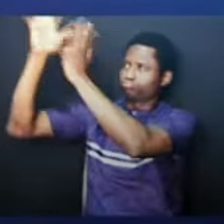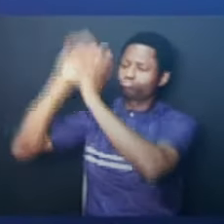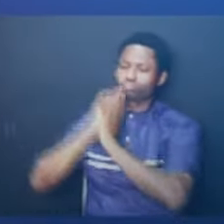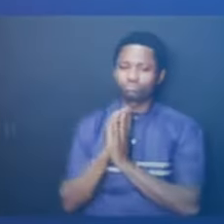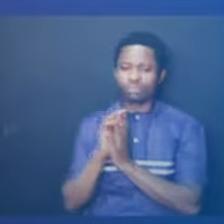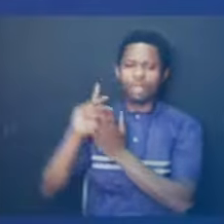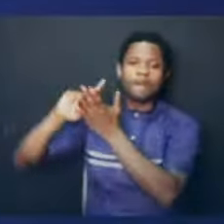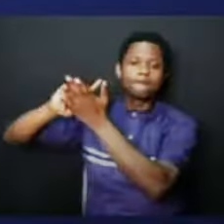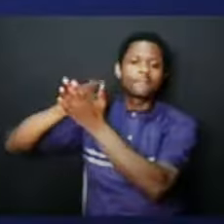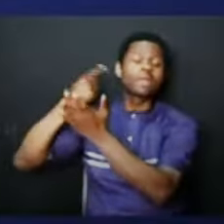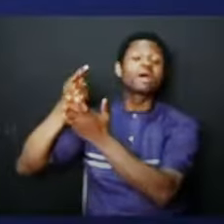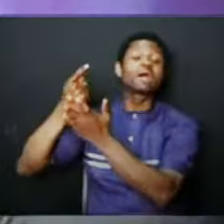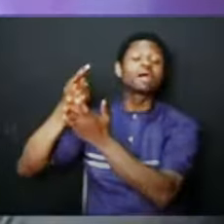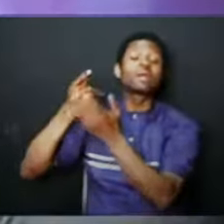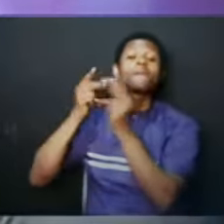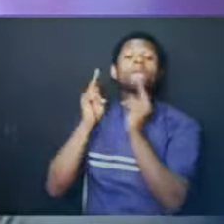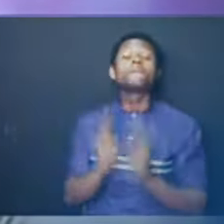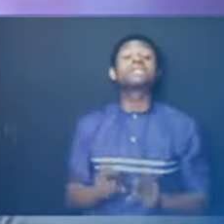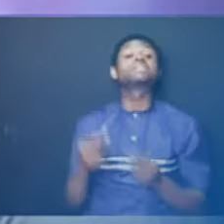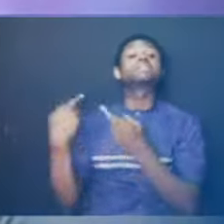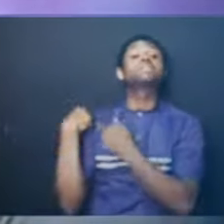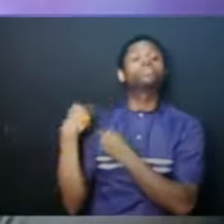Romans